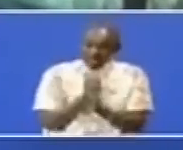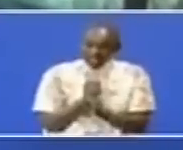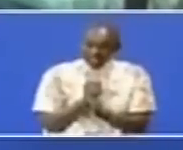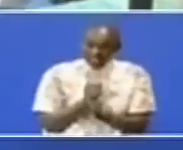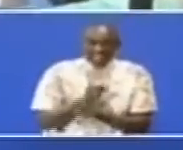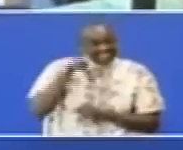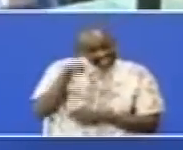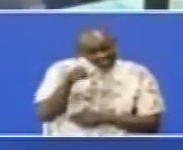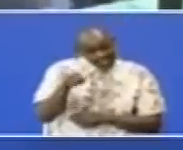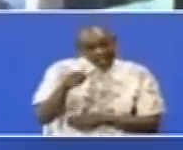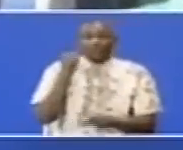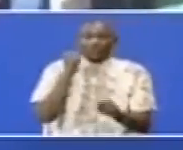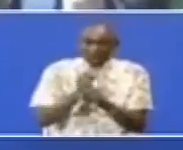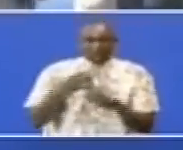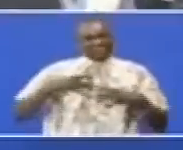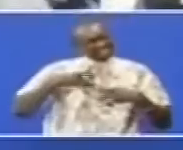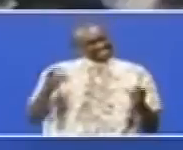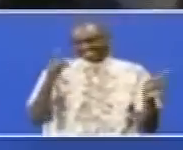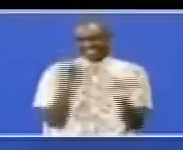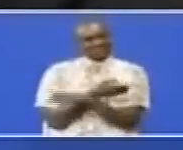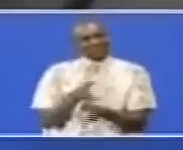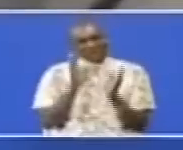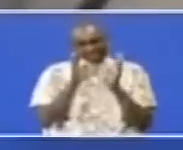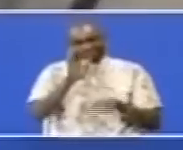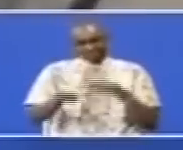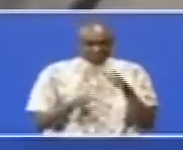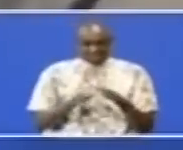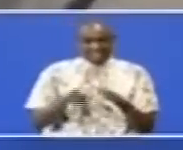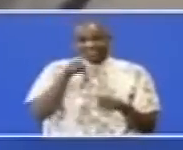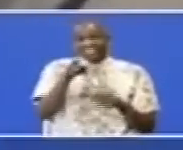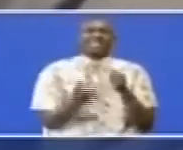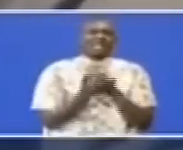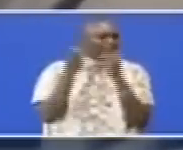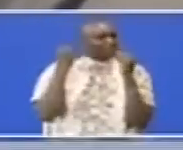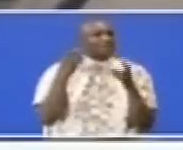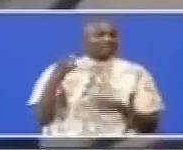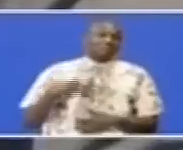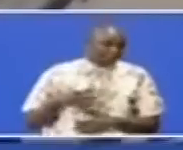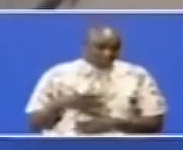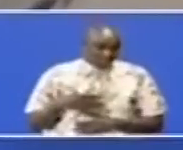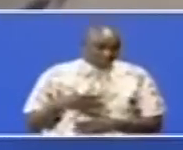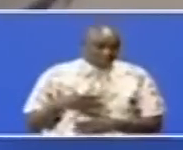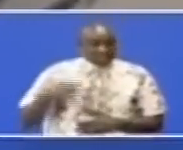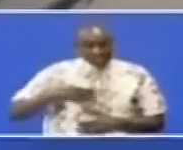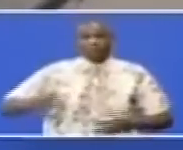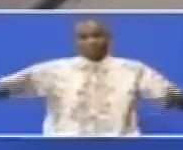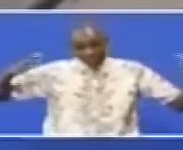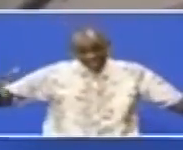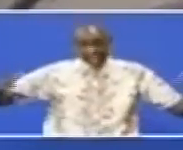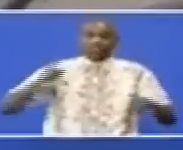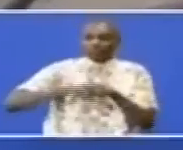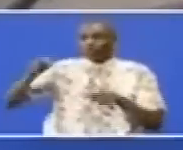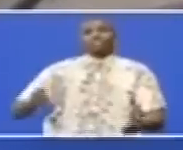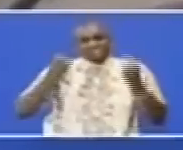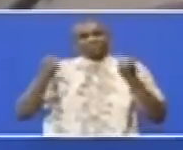working. This one works with a very interesting mechanism, pedaling. Itasaidia watu wengine wale wa heavyweight, instead ya